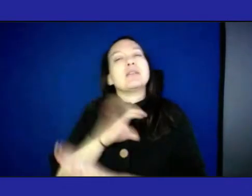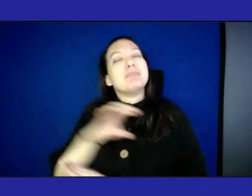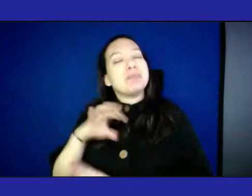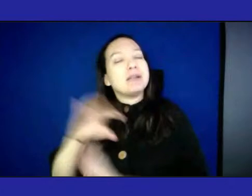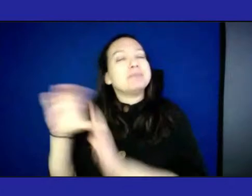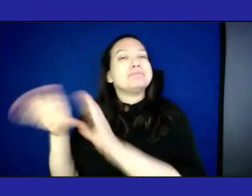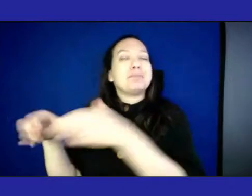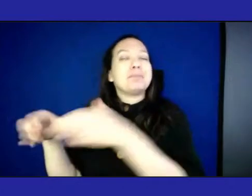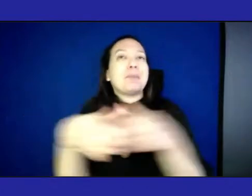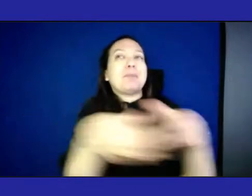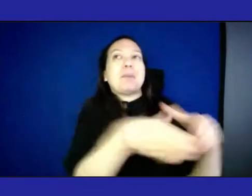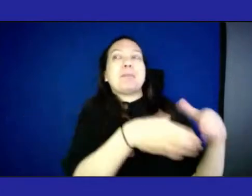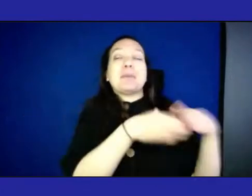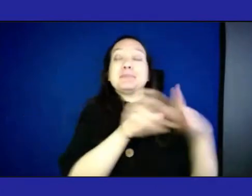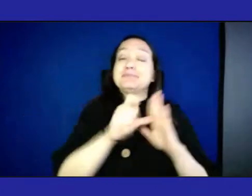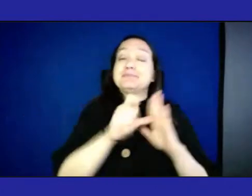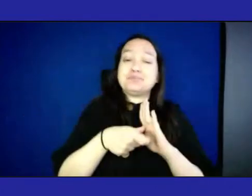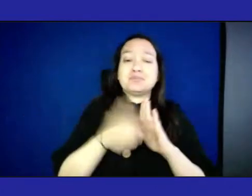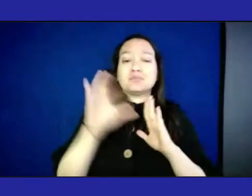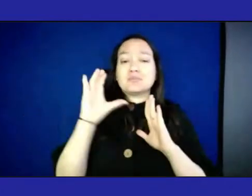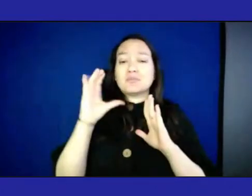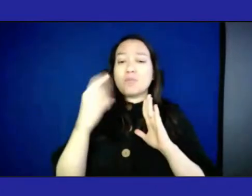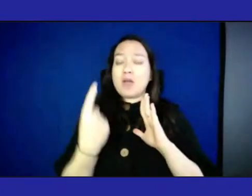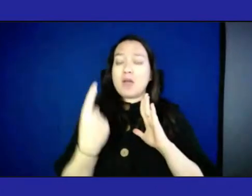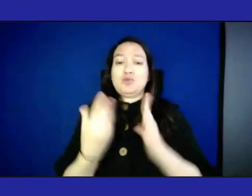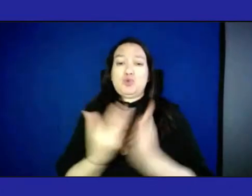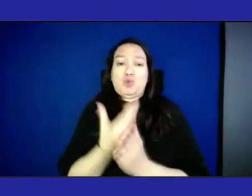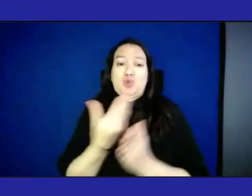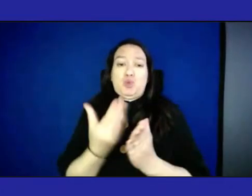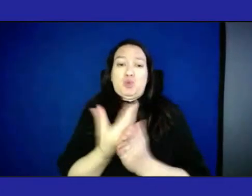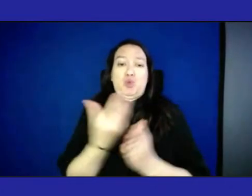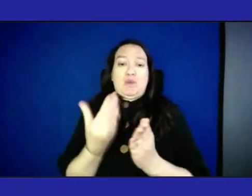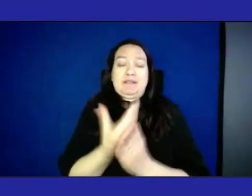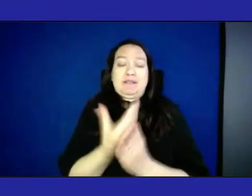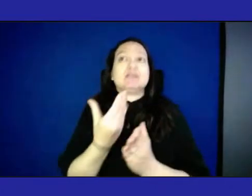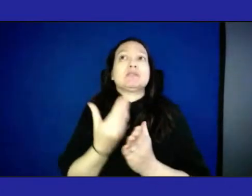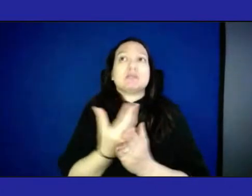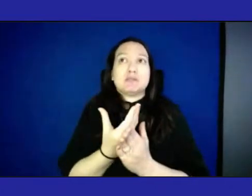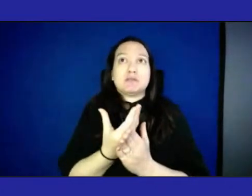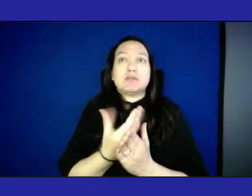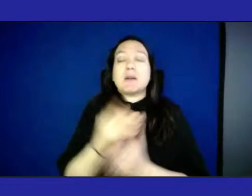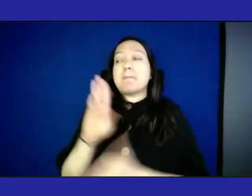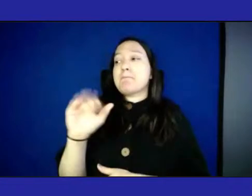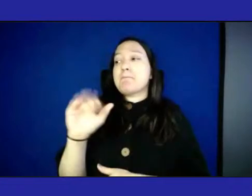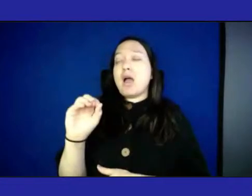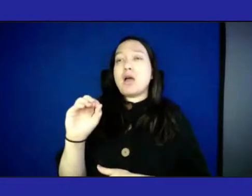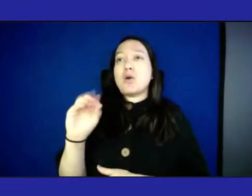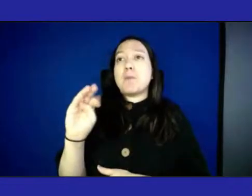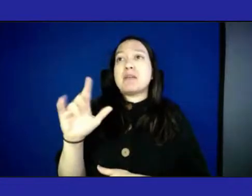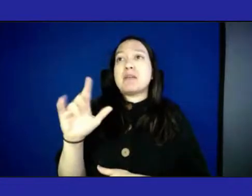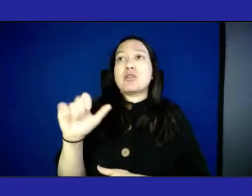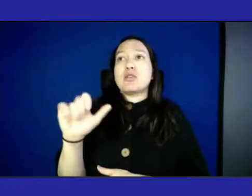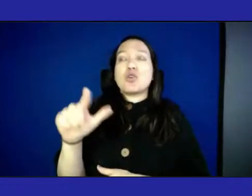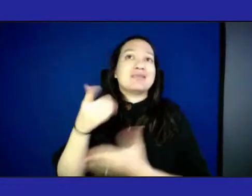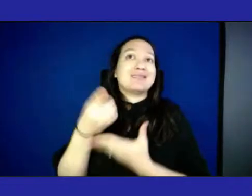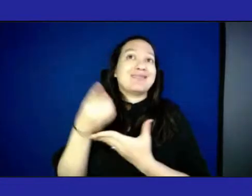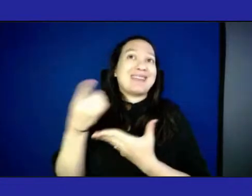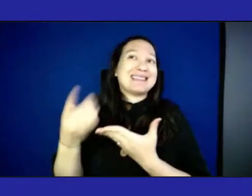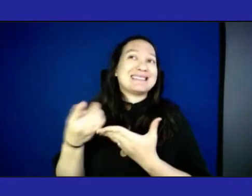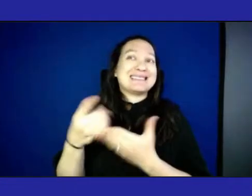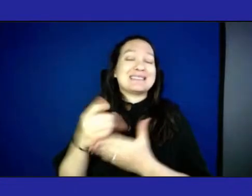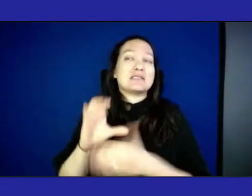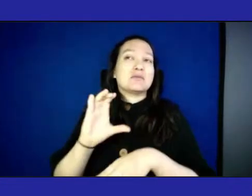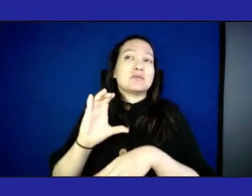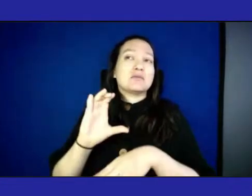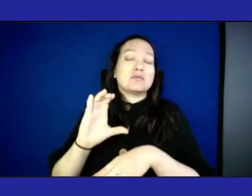here that one of the new ones that we've had is our Biomedical Device Council. This is a significant